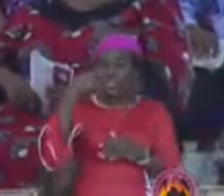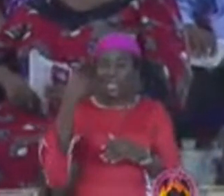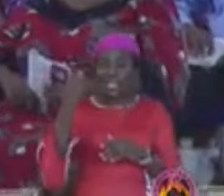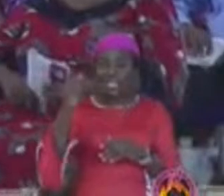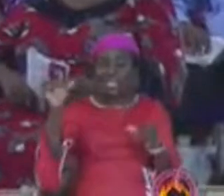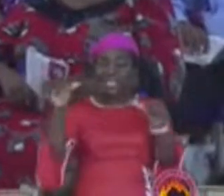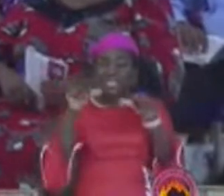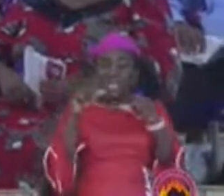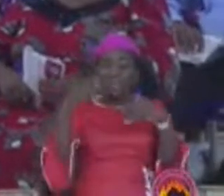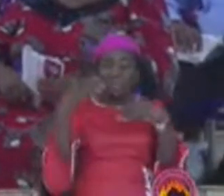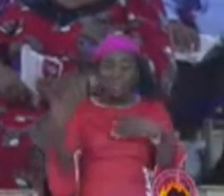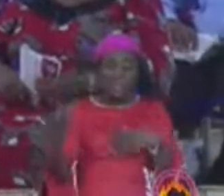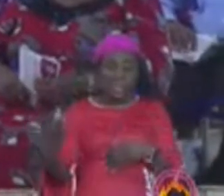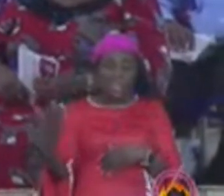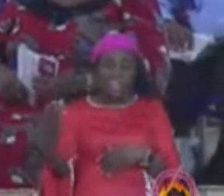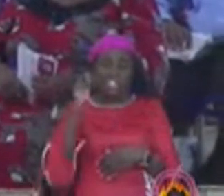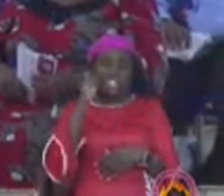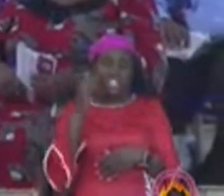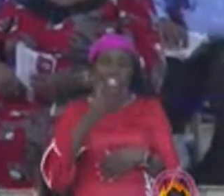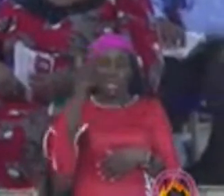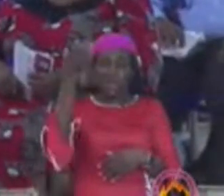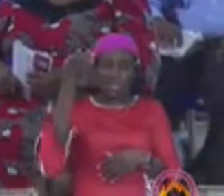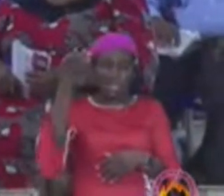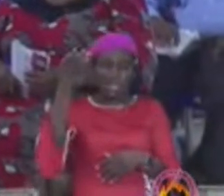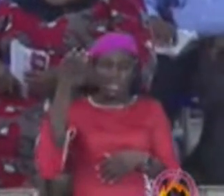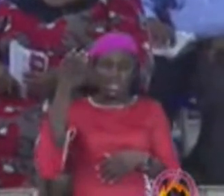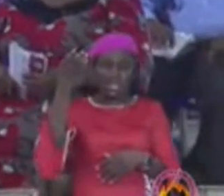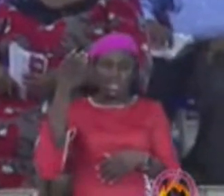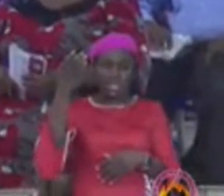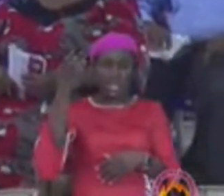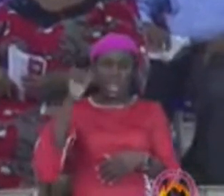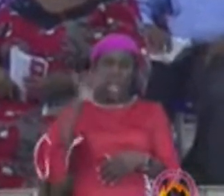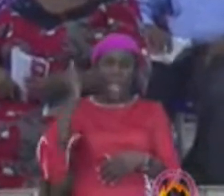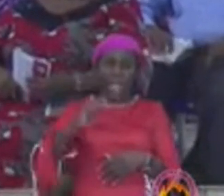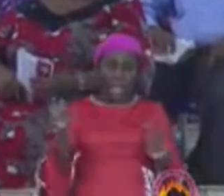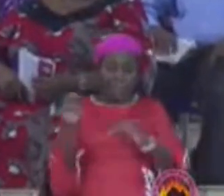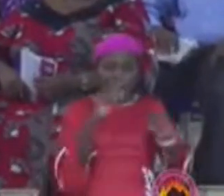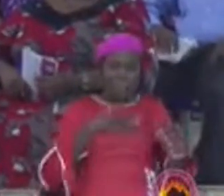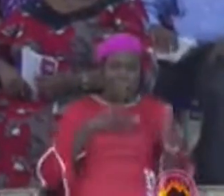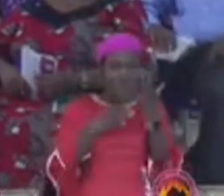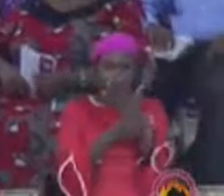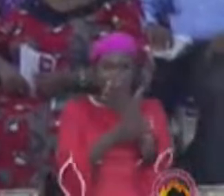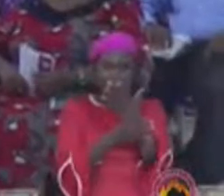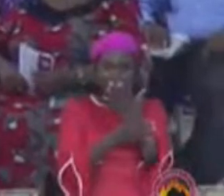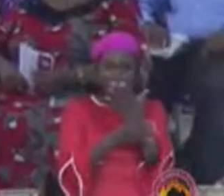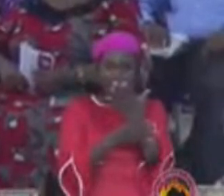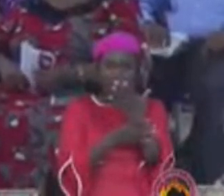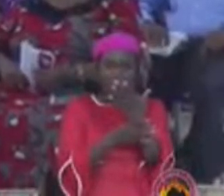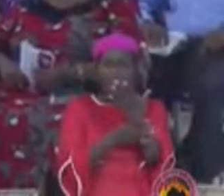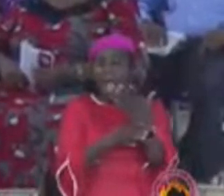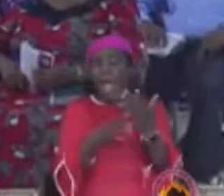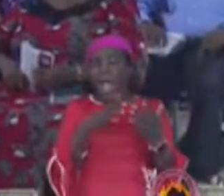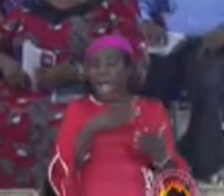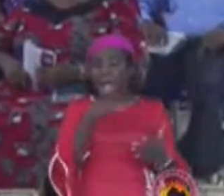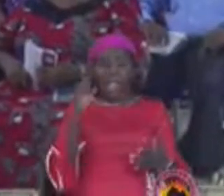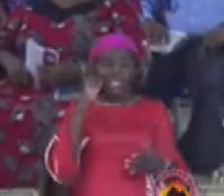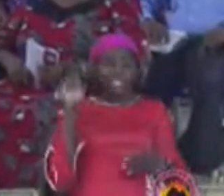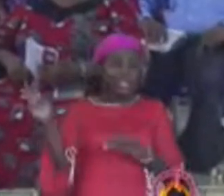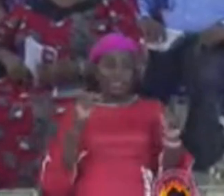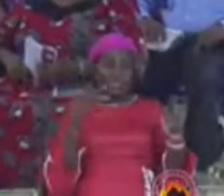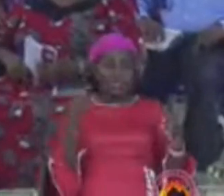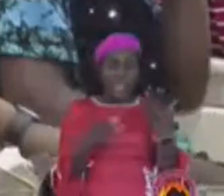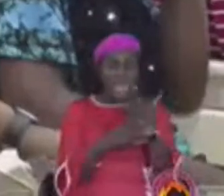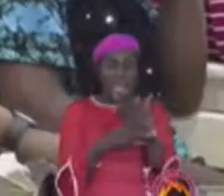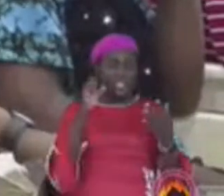The same thing. She shouted, I can move my hand. And she moved the hand. She